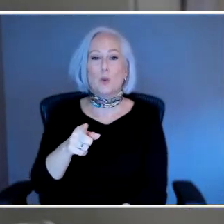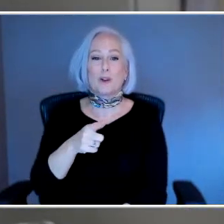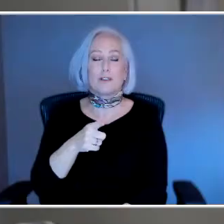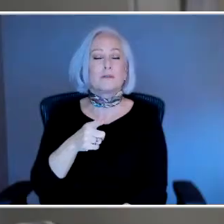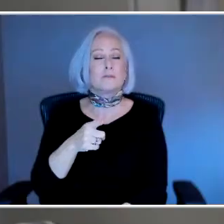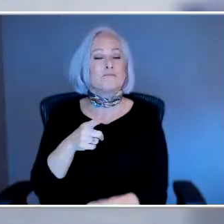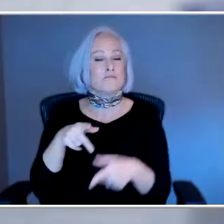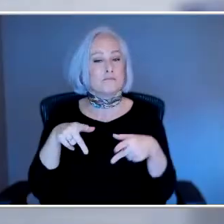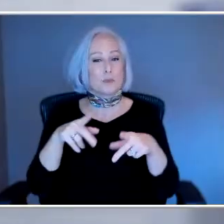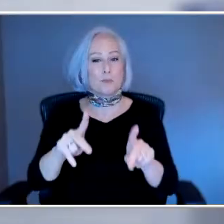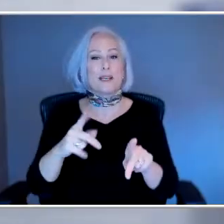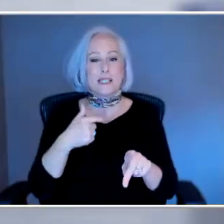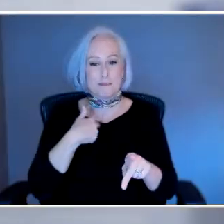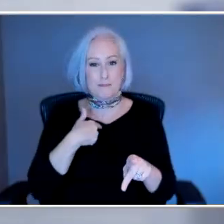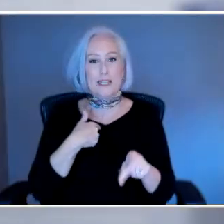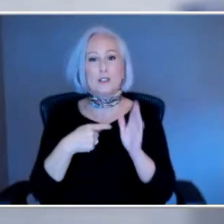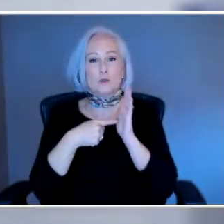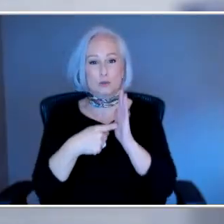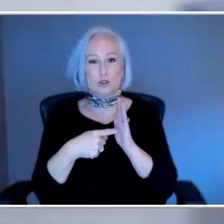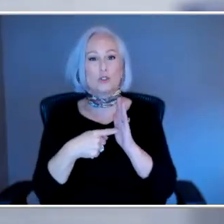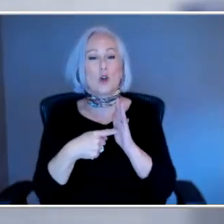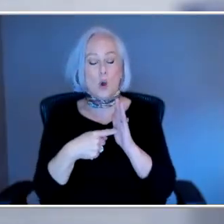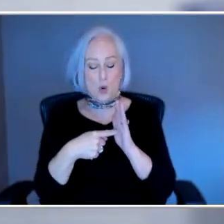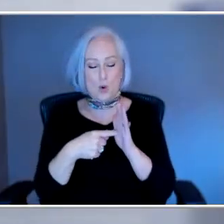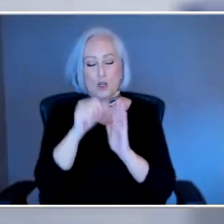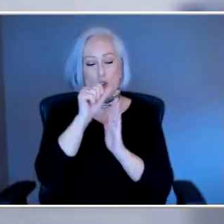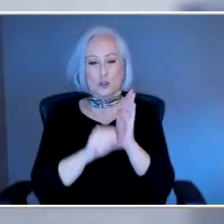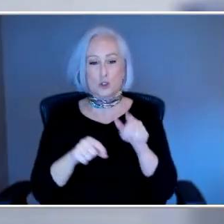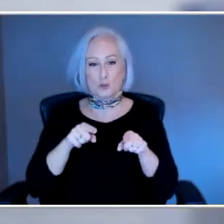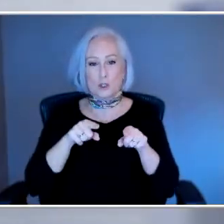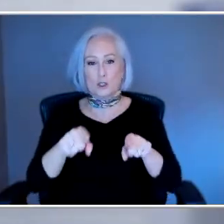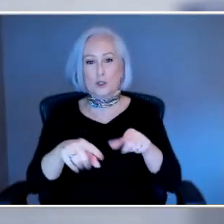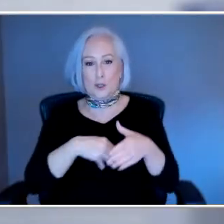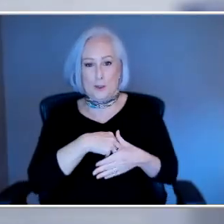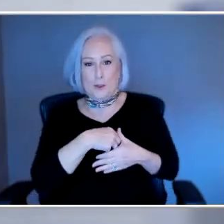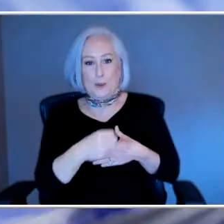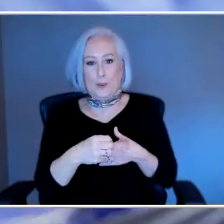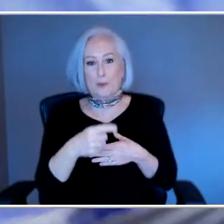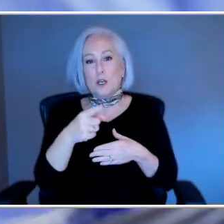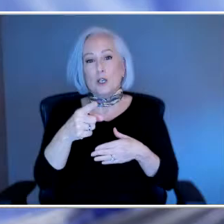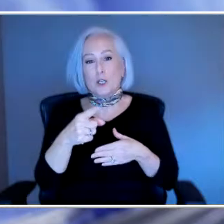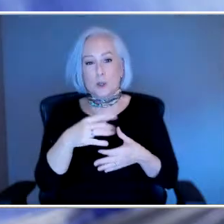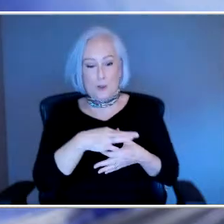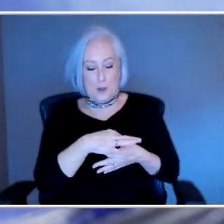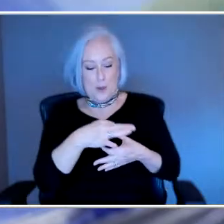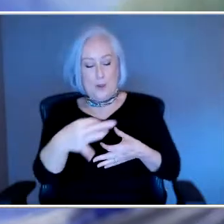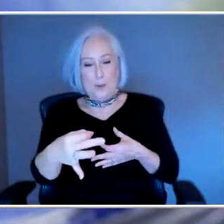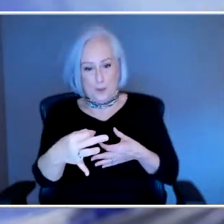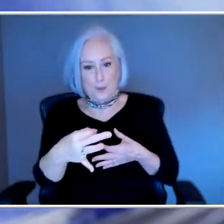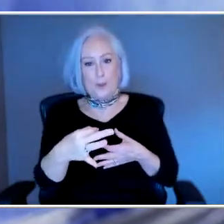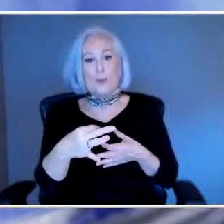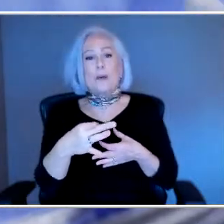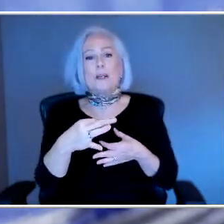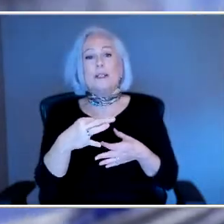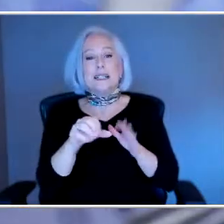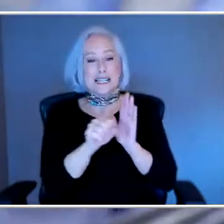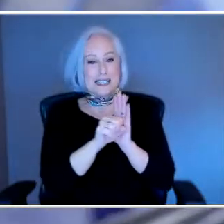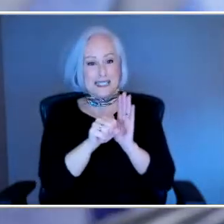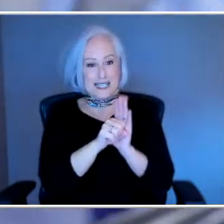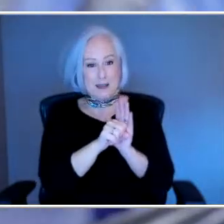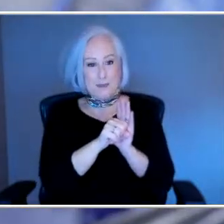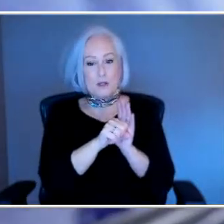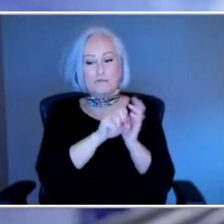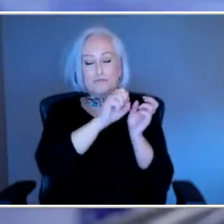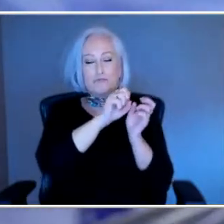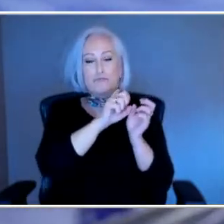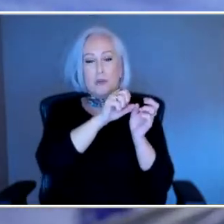lumpectomy surgery. And Dr. Wagner, there's a moment during this surgery where you took a sample from Allison and then you put it into a specimen container and